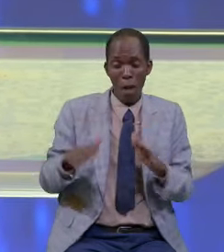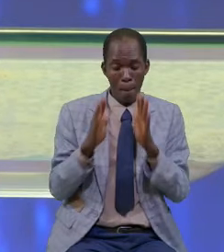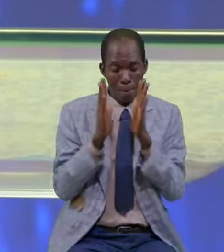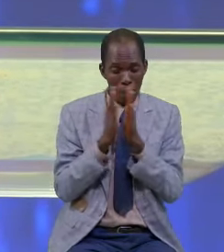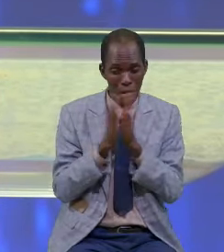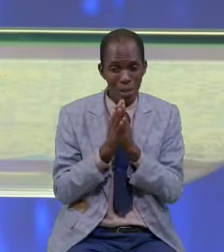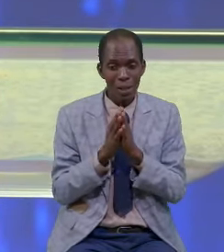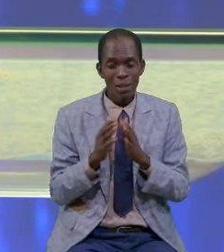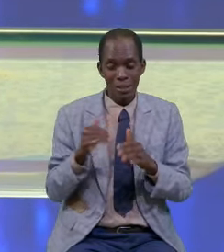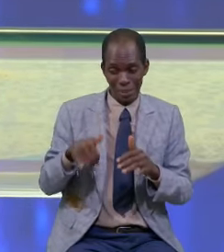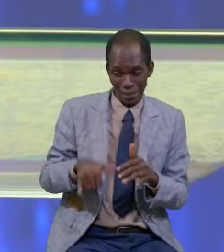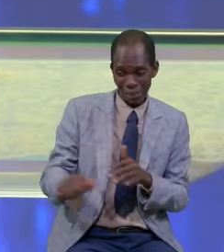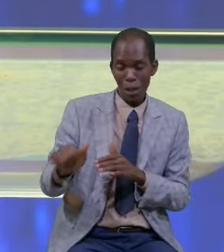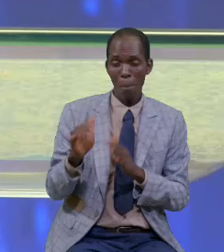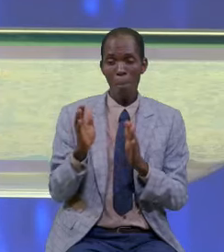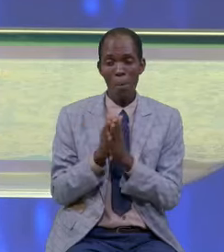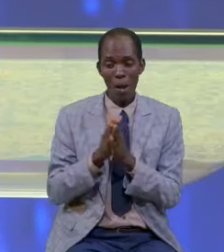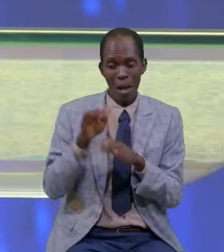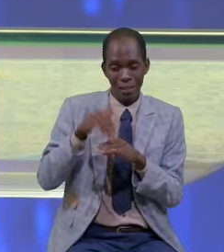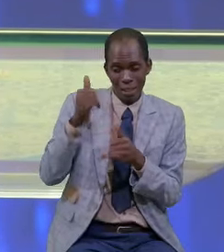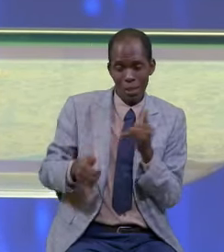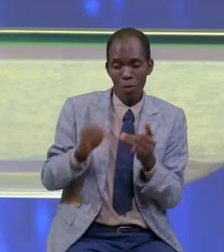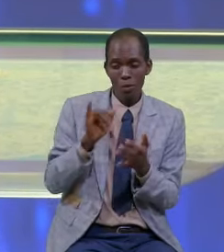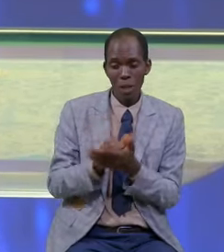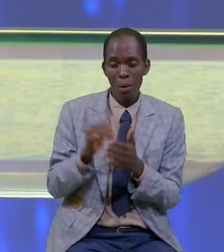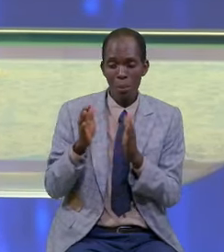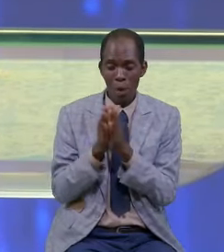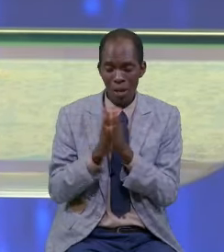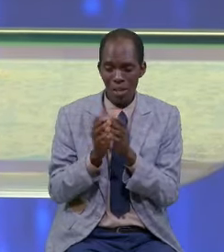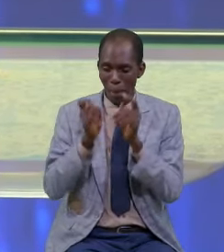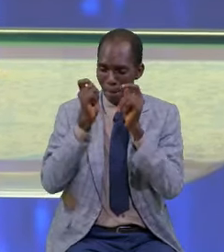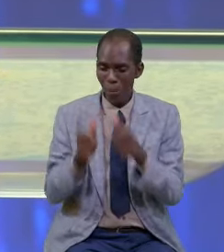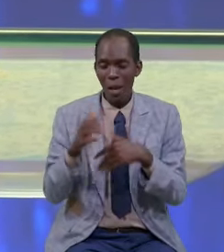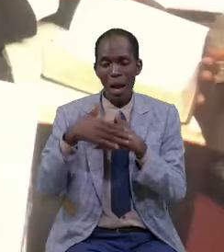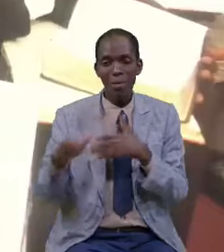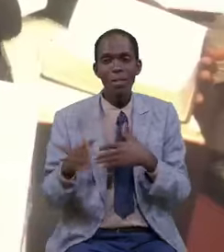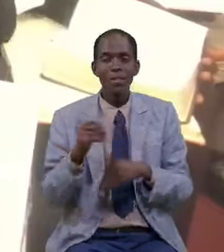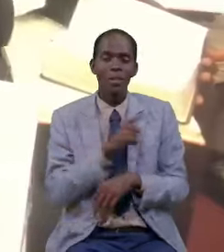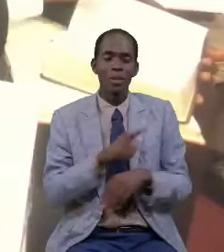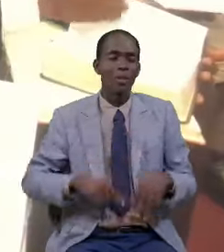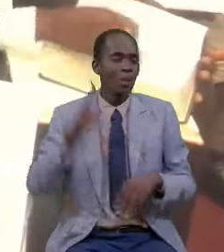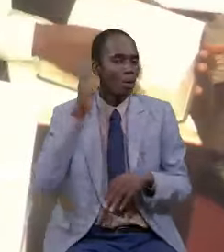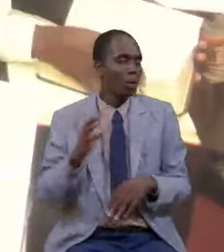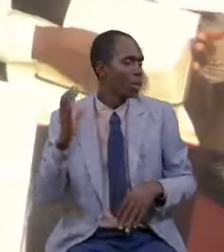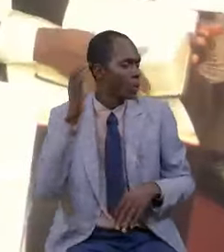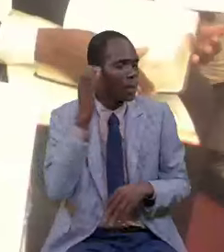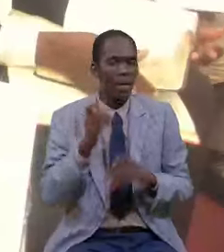prayer, then immediately after, today, the Lord will answer speedily.